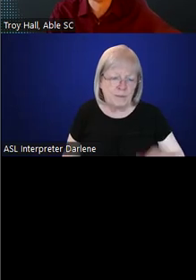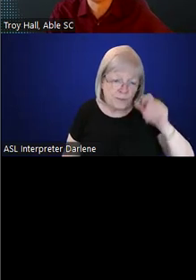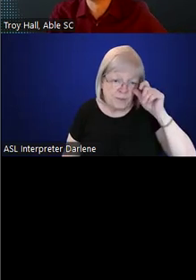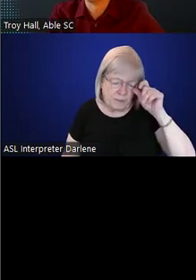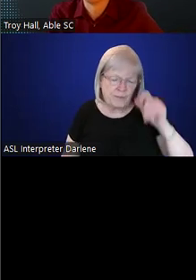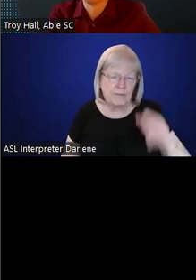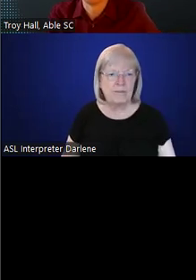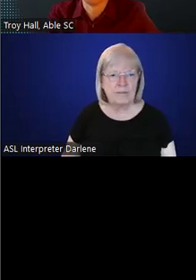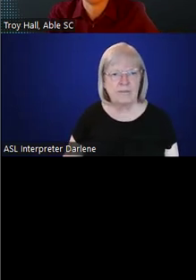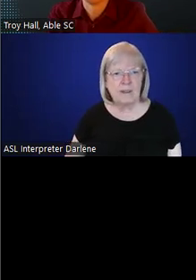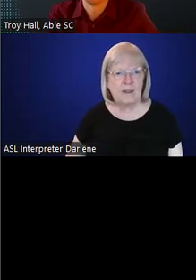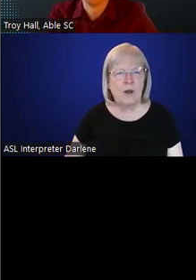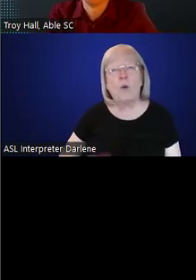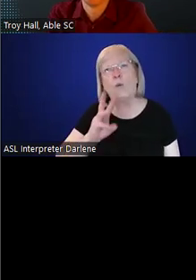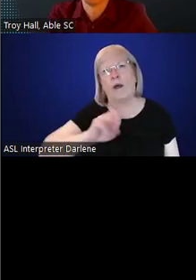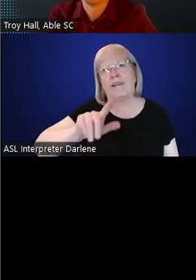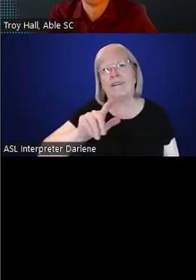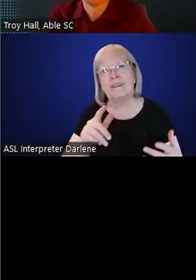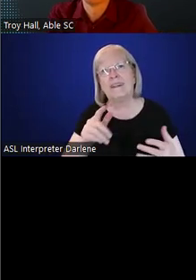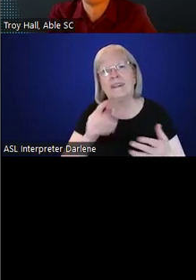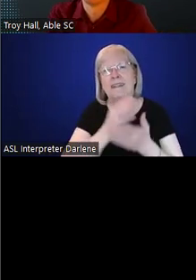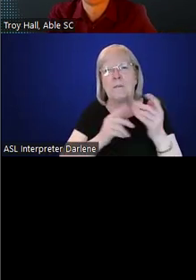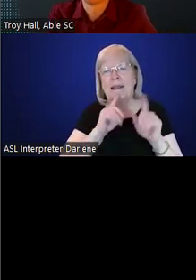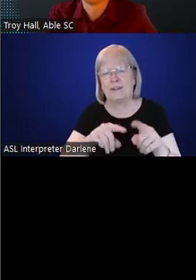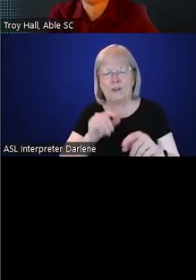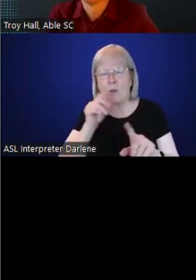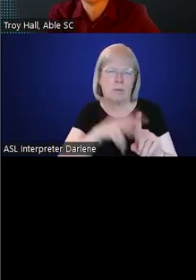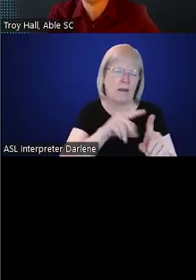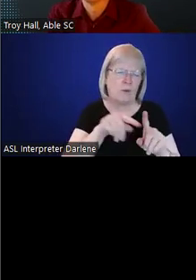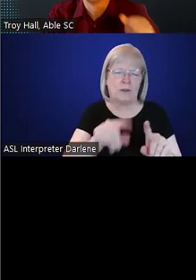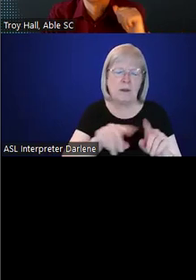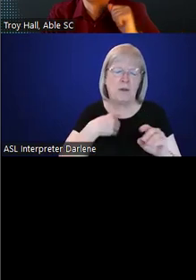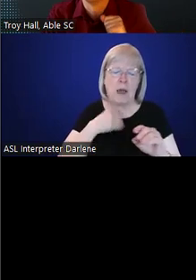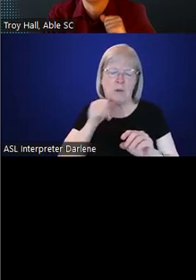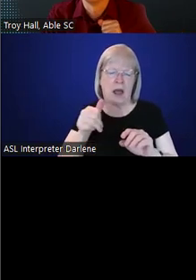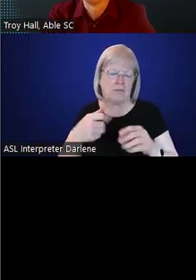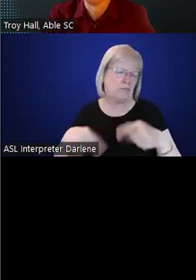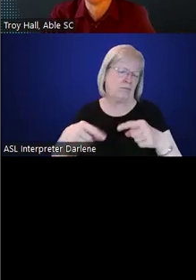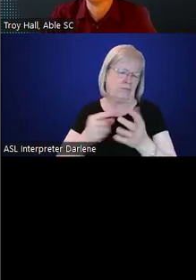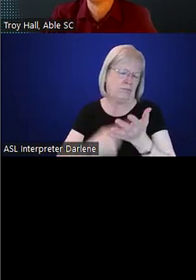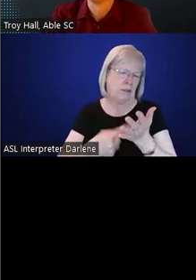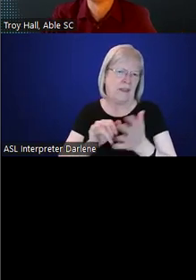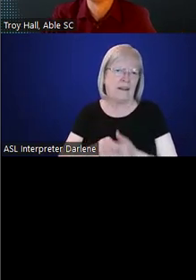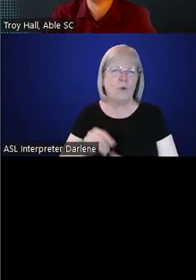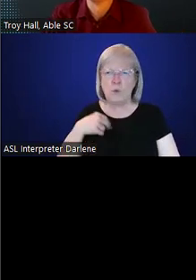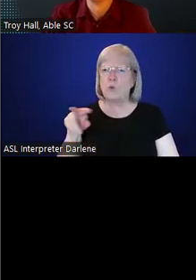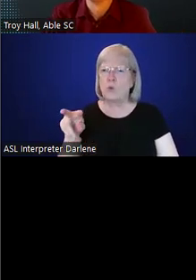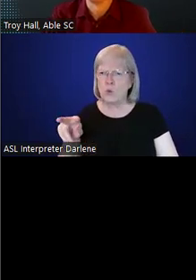Well, there are some answers that just wouldn't apply, but you know what I mean. No wrong answers. Oh, I love